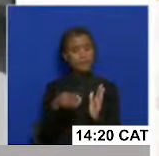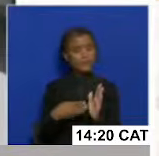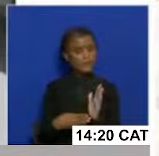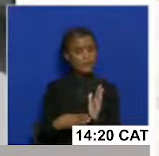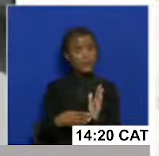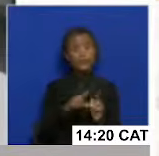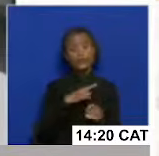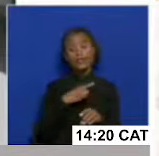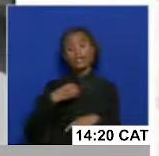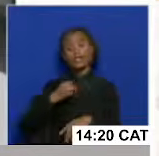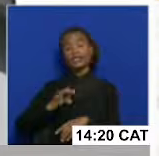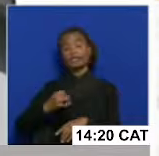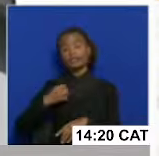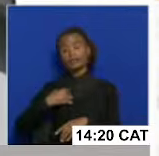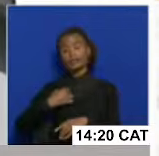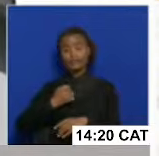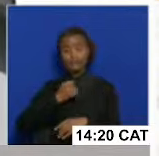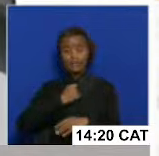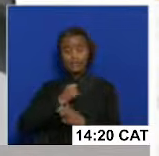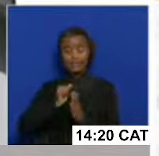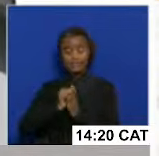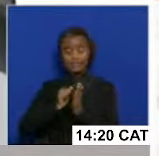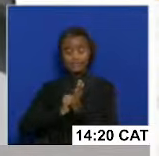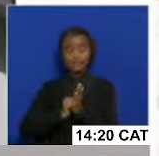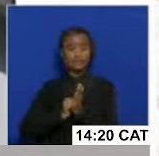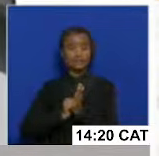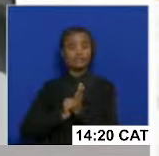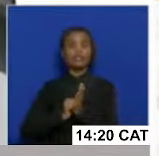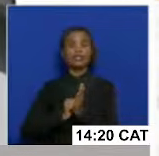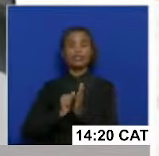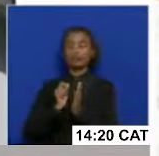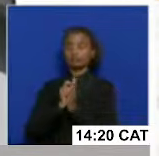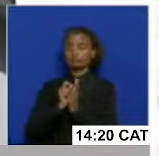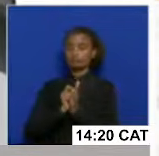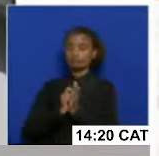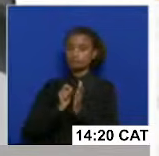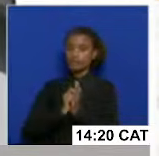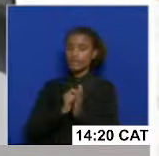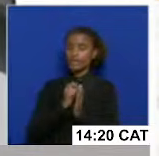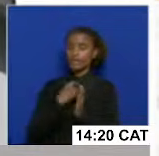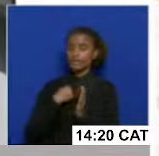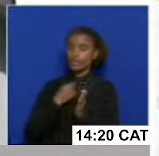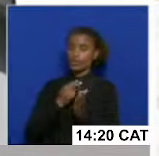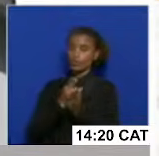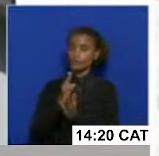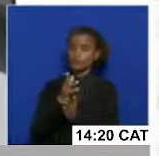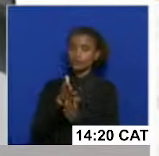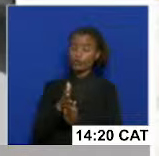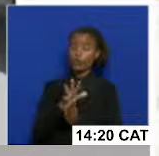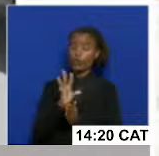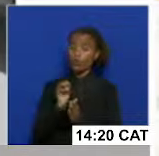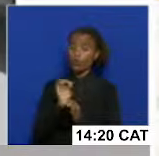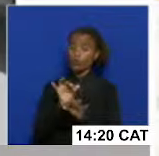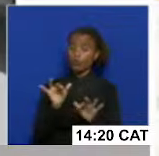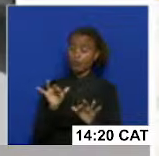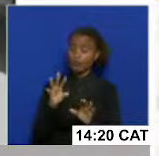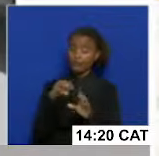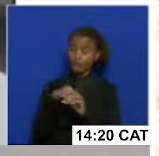mention all the people who were involved in this information. And